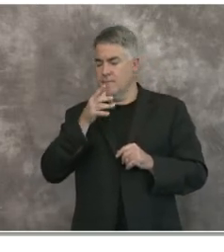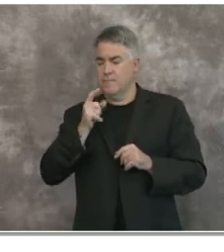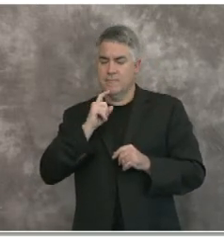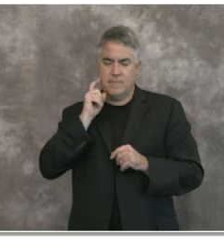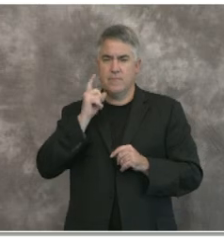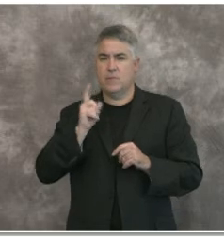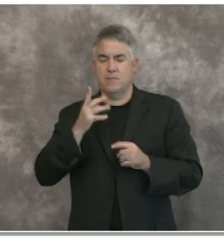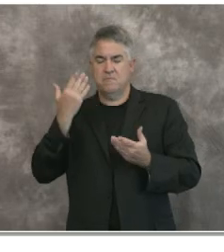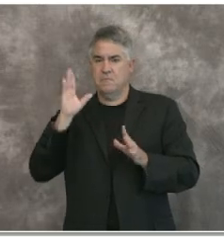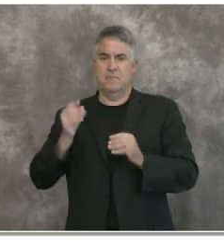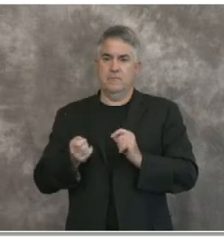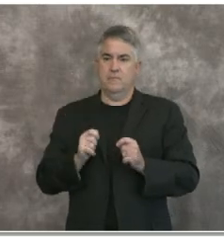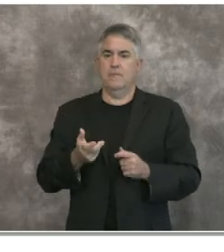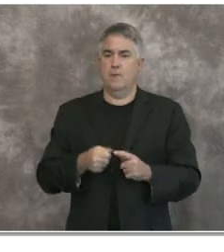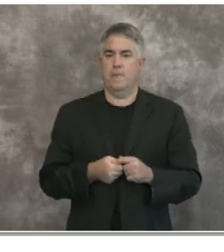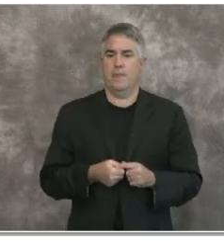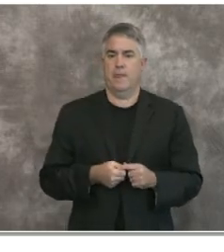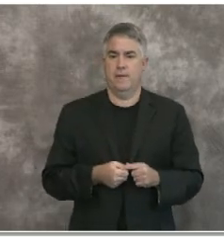There's